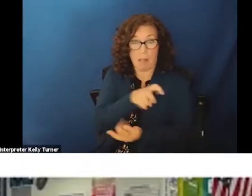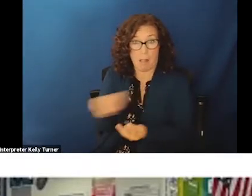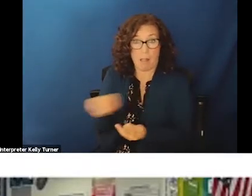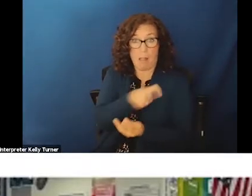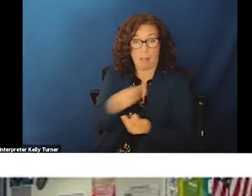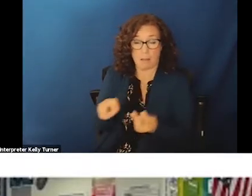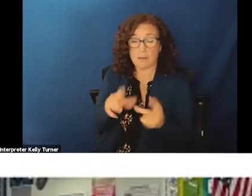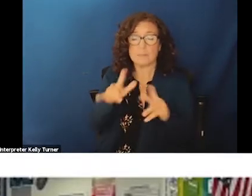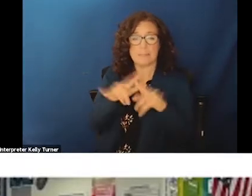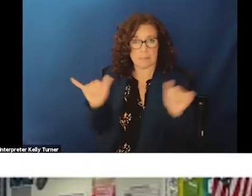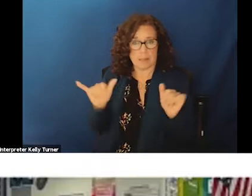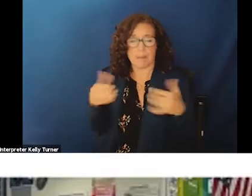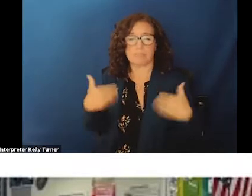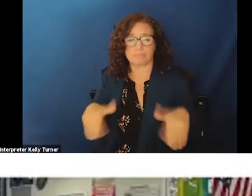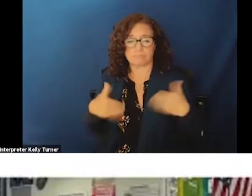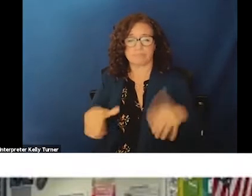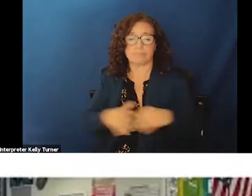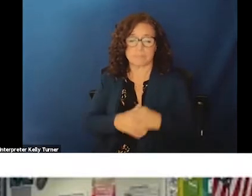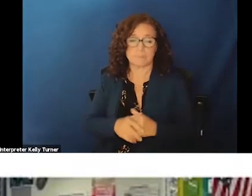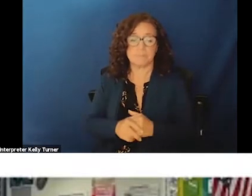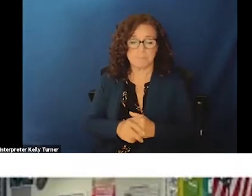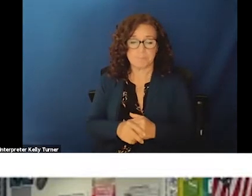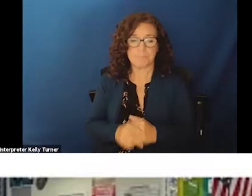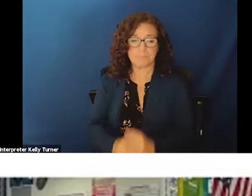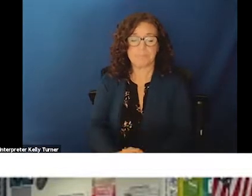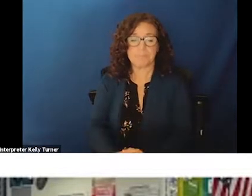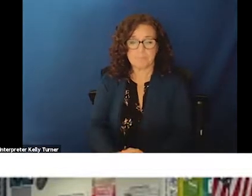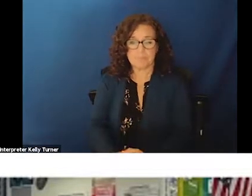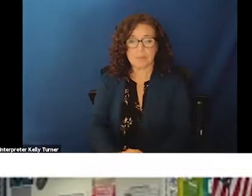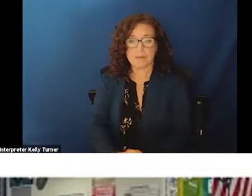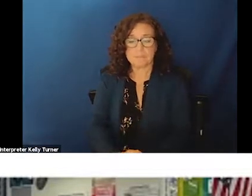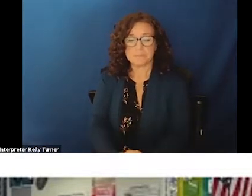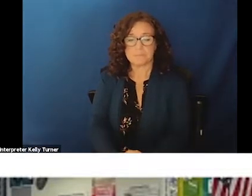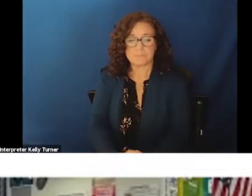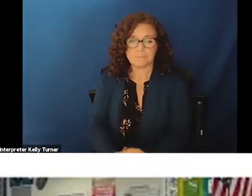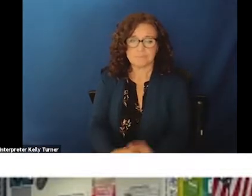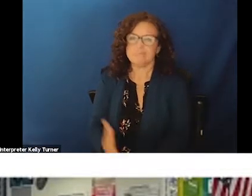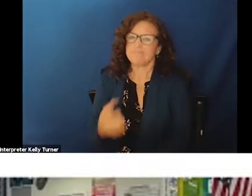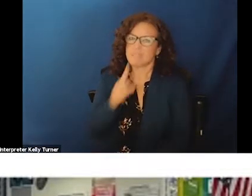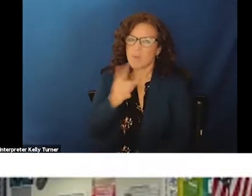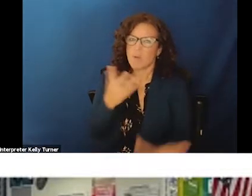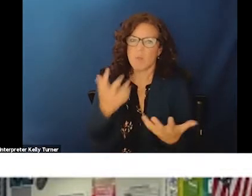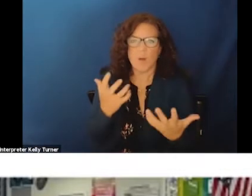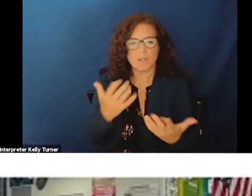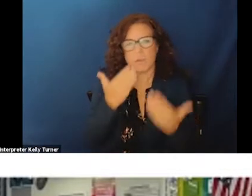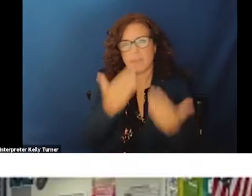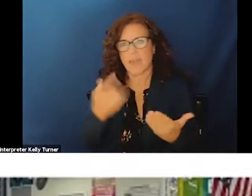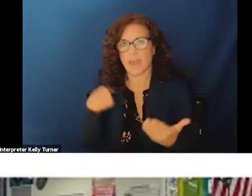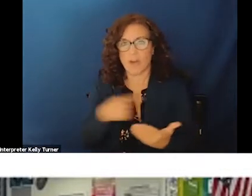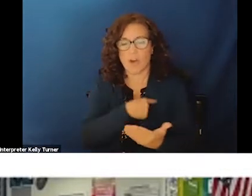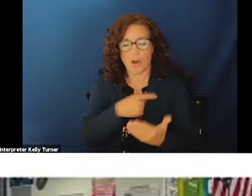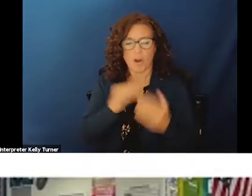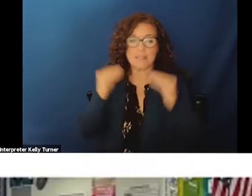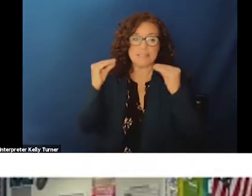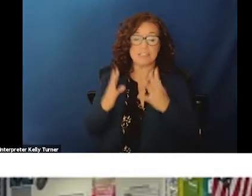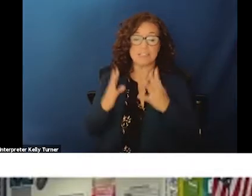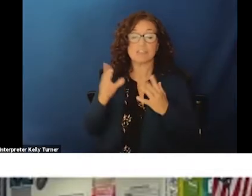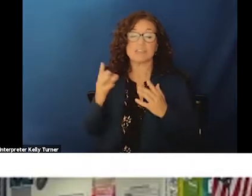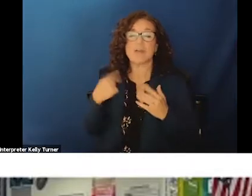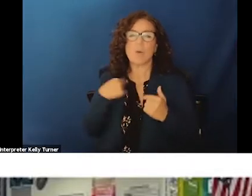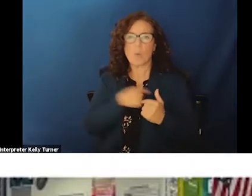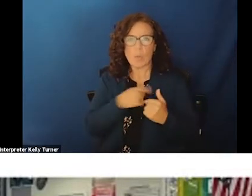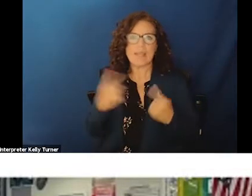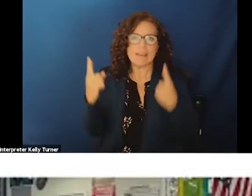those groups at the same time. I want to thank our enthusiastic teachers who have been overheard saying, "Zoomers, are you ready?" from